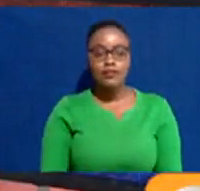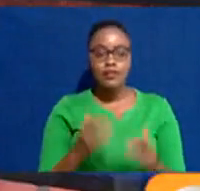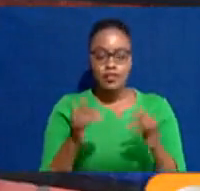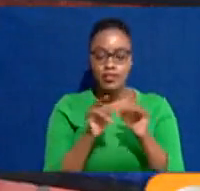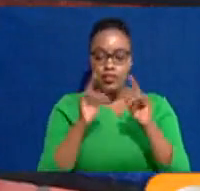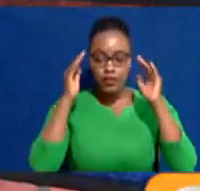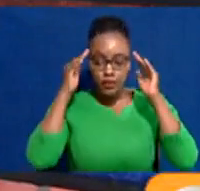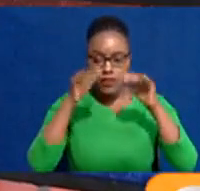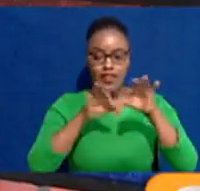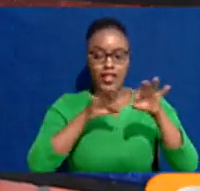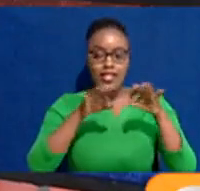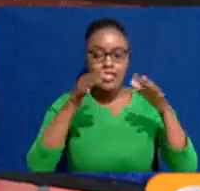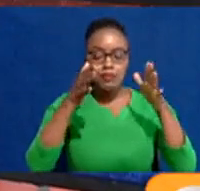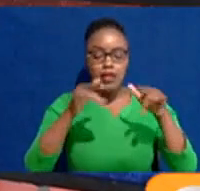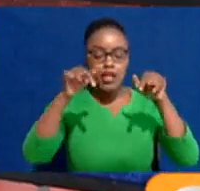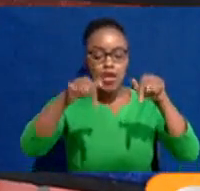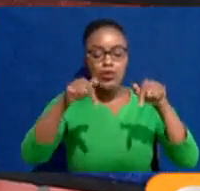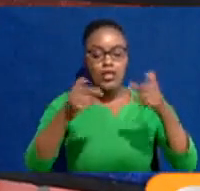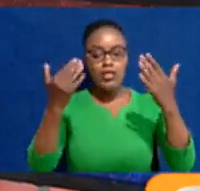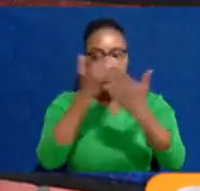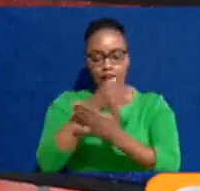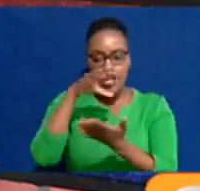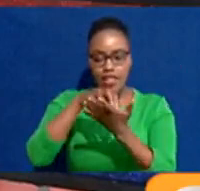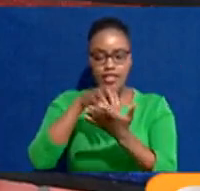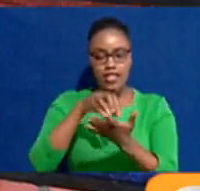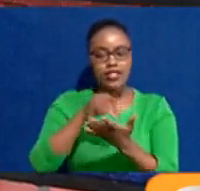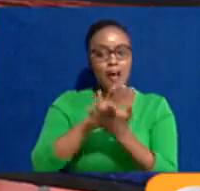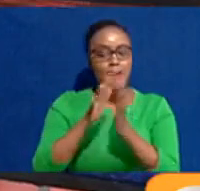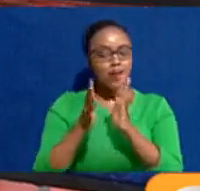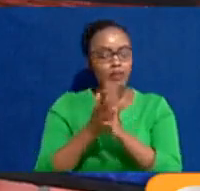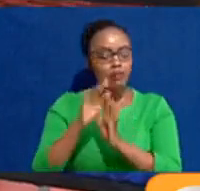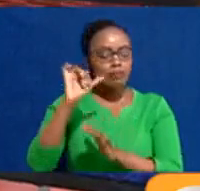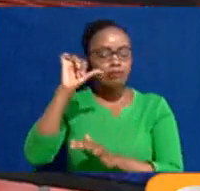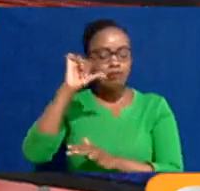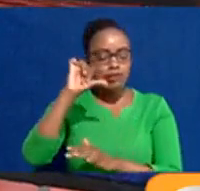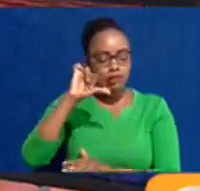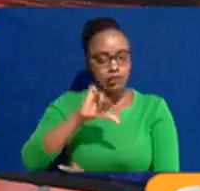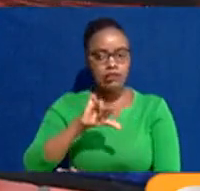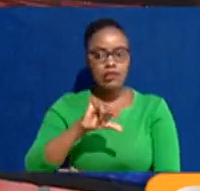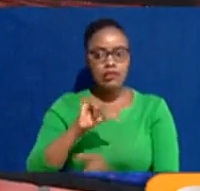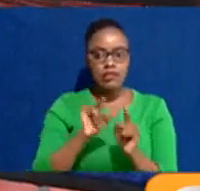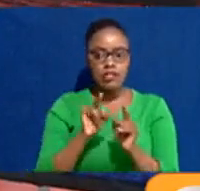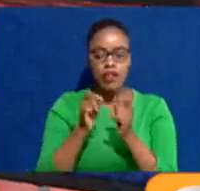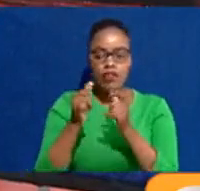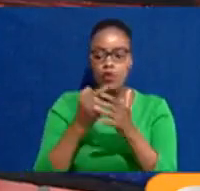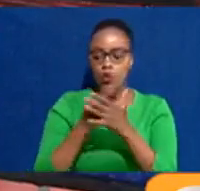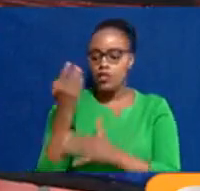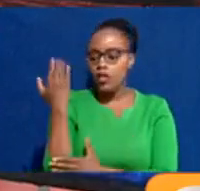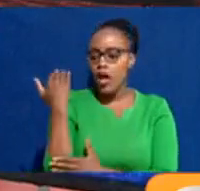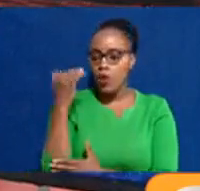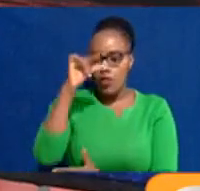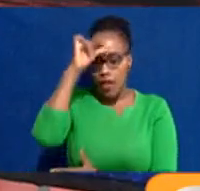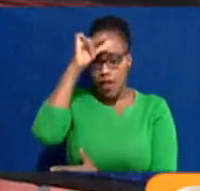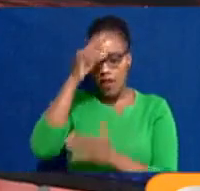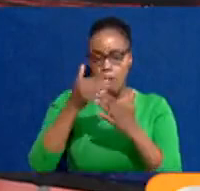Now, let's go to my explainer tonight, and the situation is getting dire. Now, a few weeks ago, the